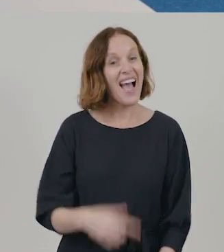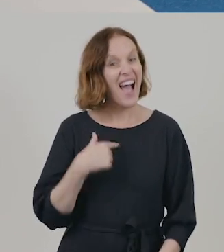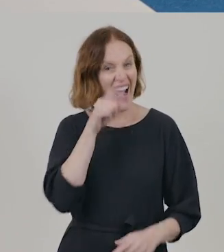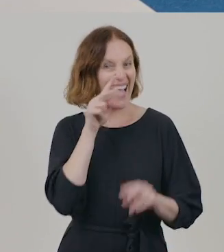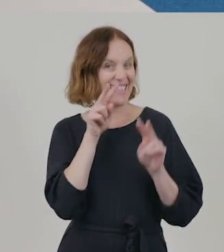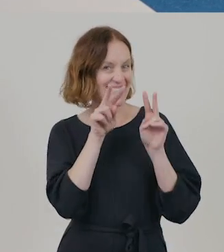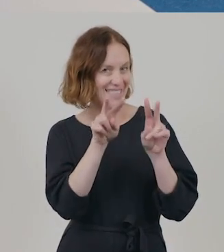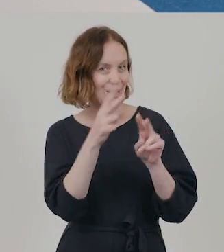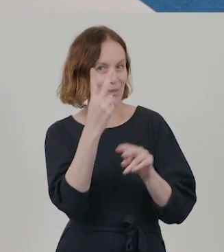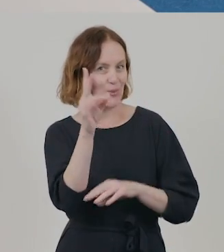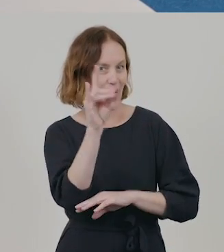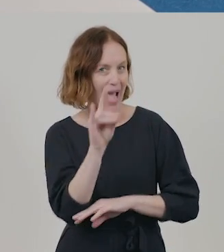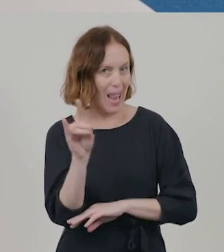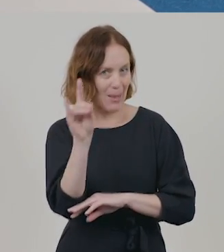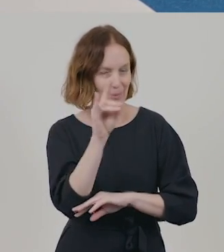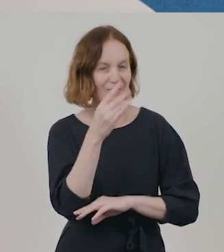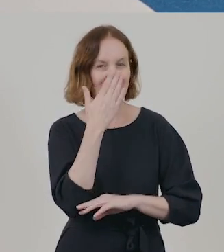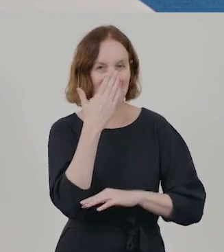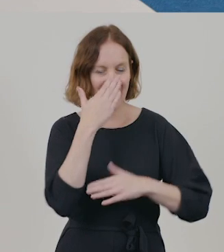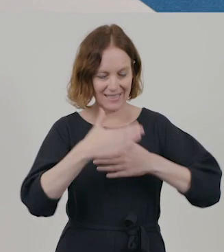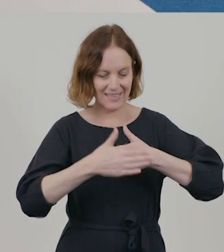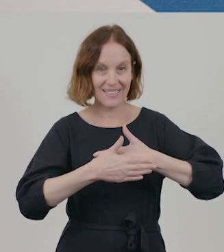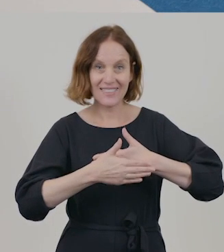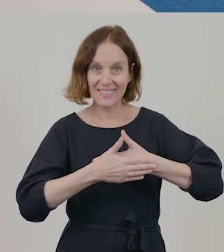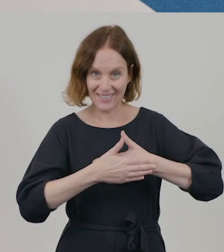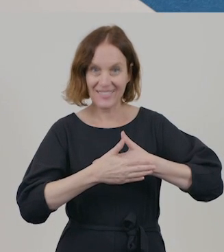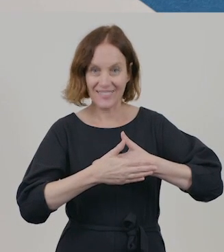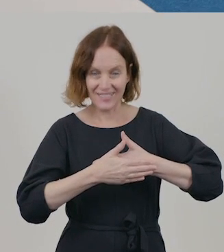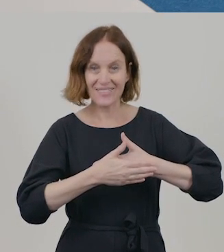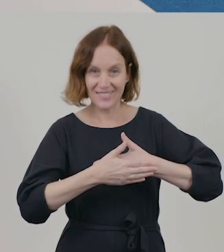have a look at the front cover of the book.